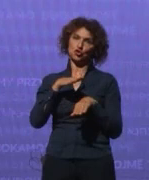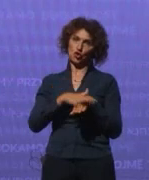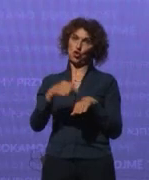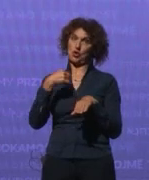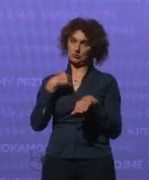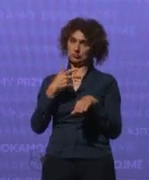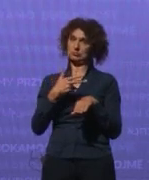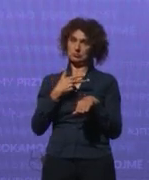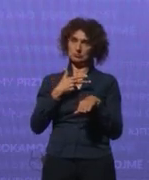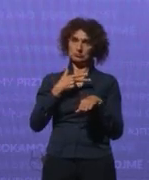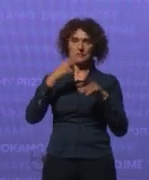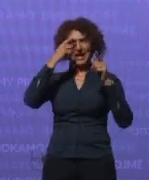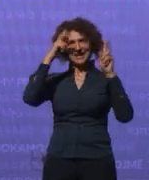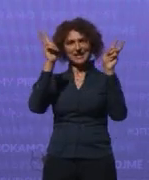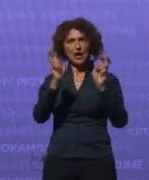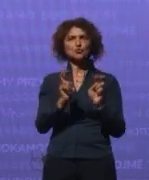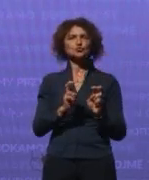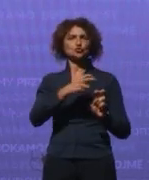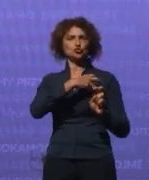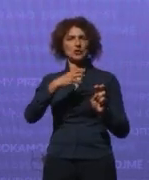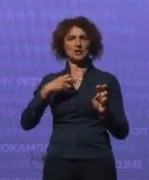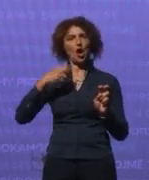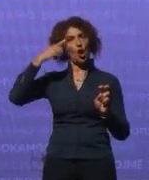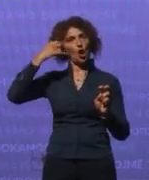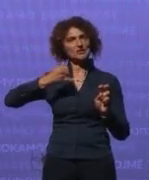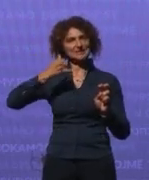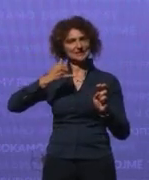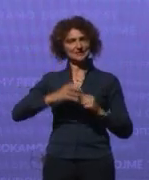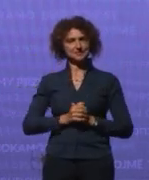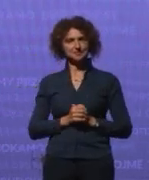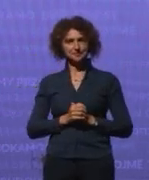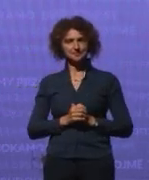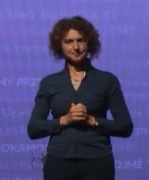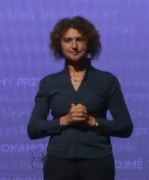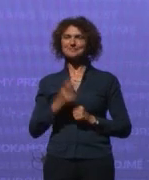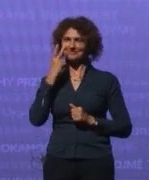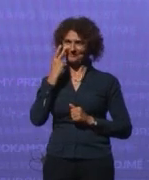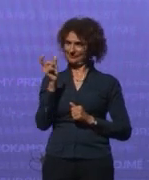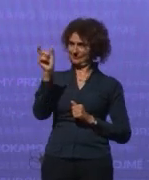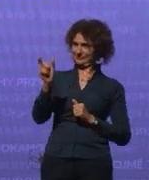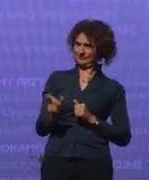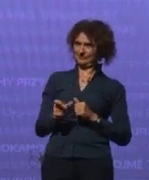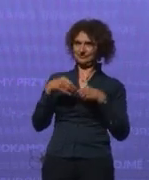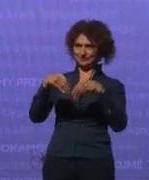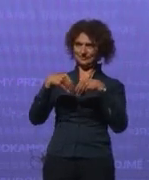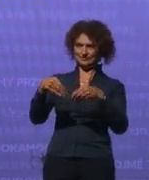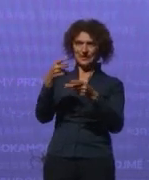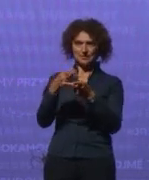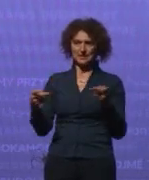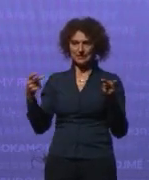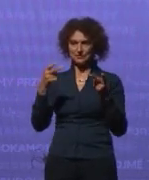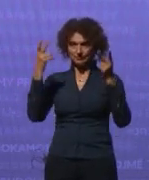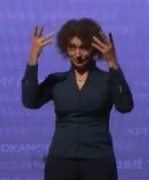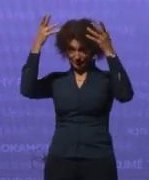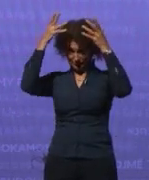she's wearing electrodes. We're measuring her brain activity when she's interacting with the robot. And we're measuring also